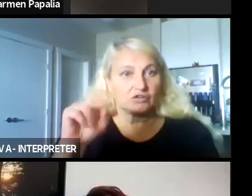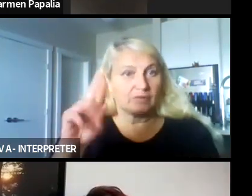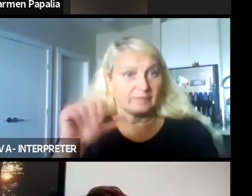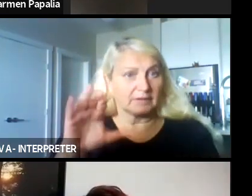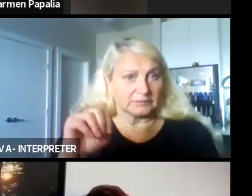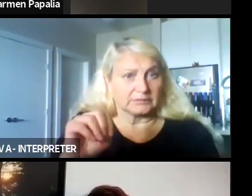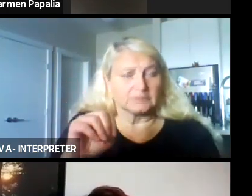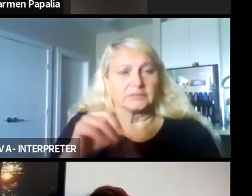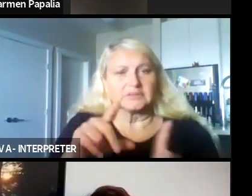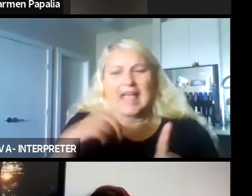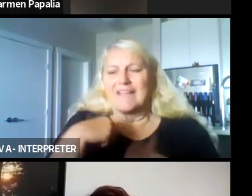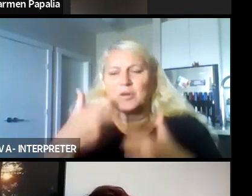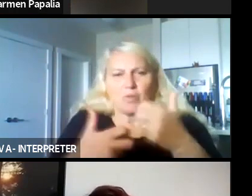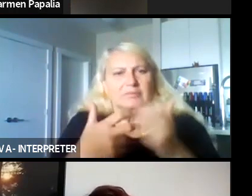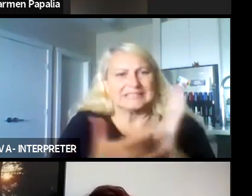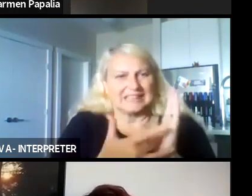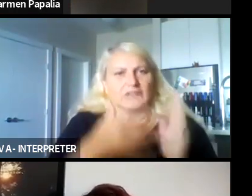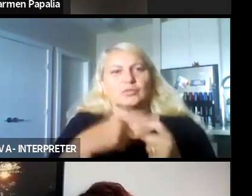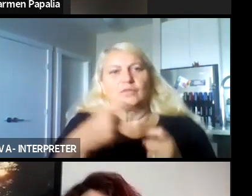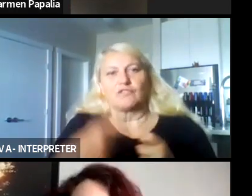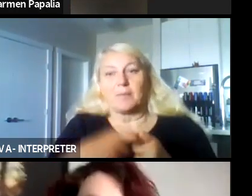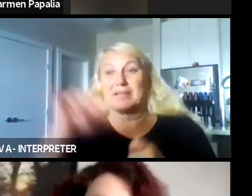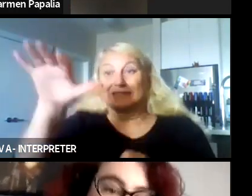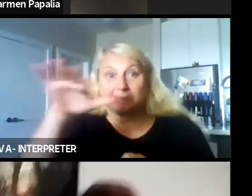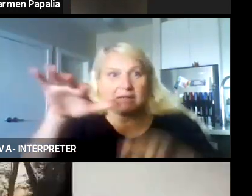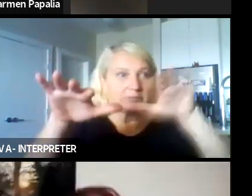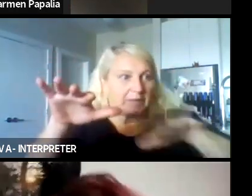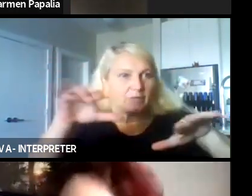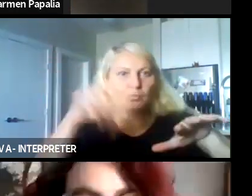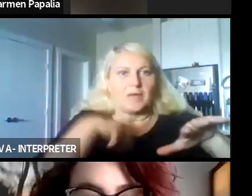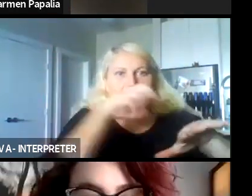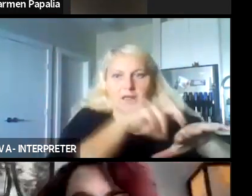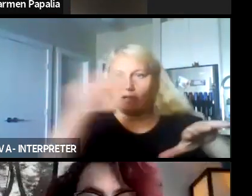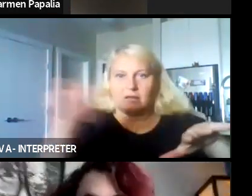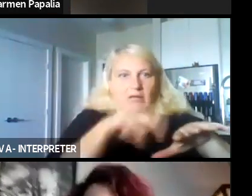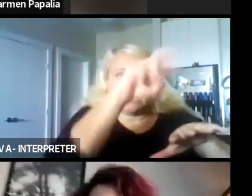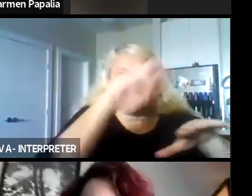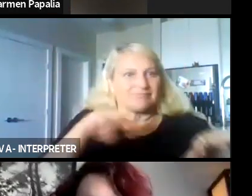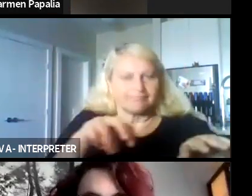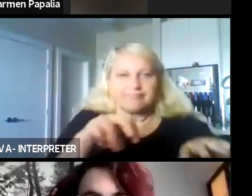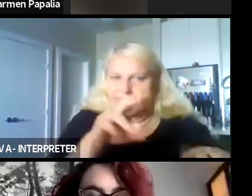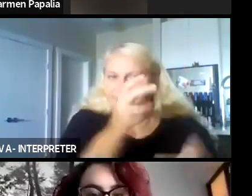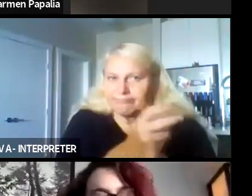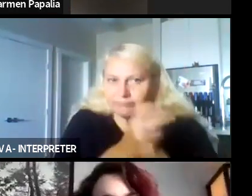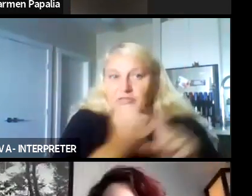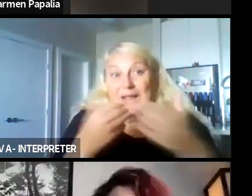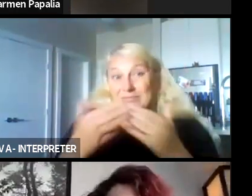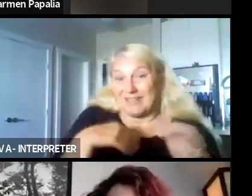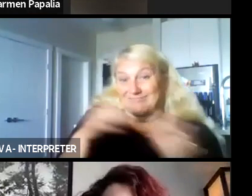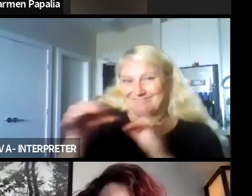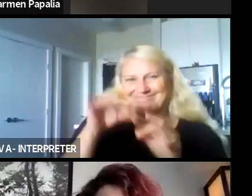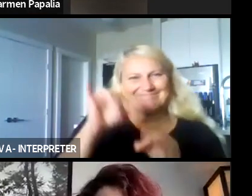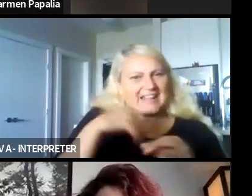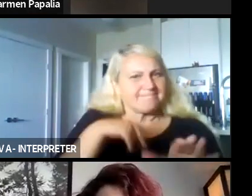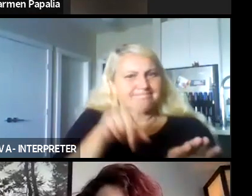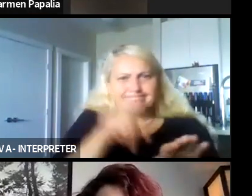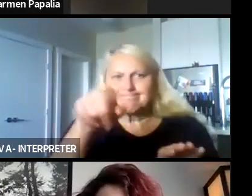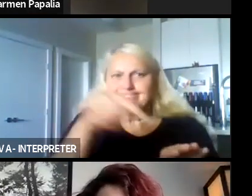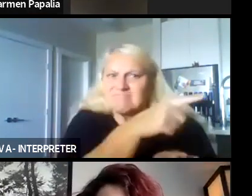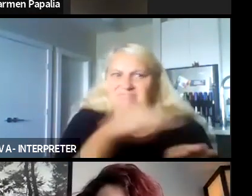same time or to travel from space to space. So when I was in a work situation that asked for physically embodied